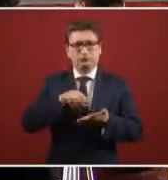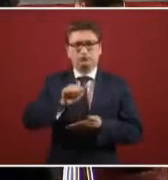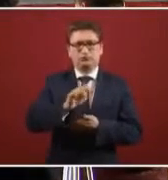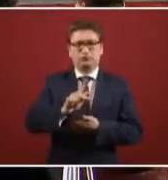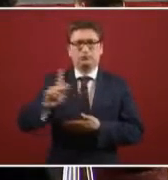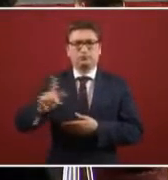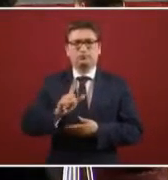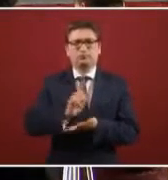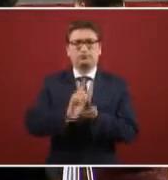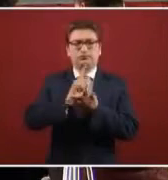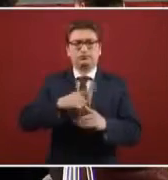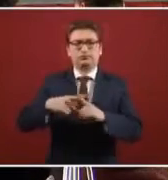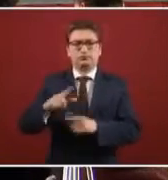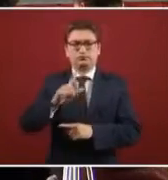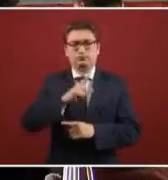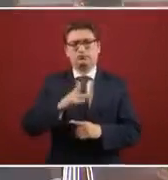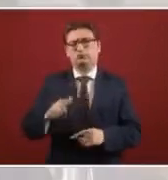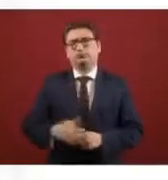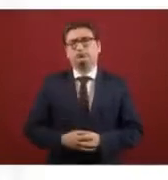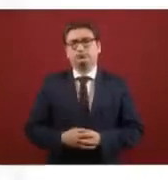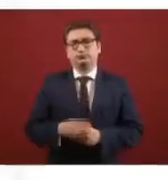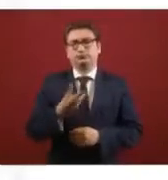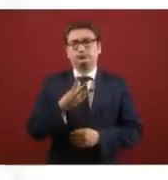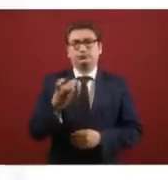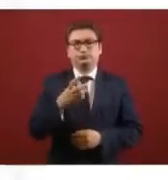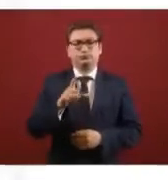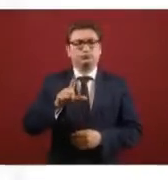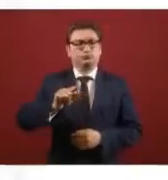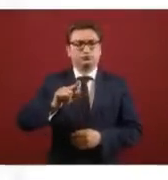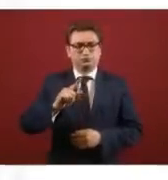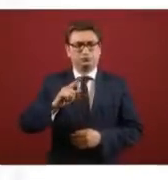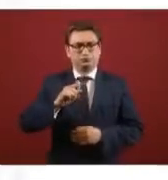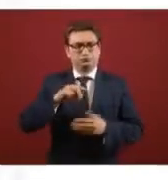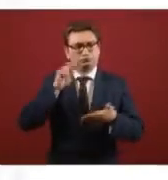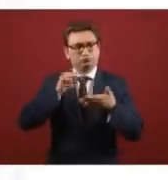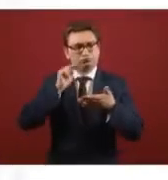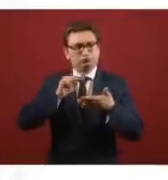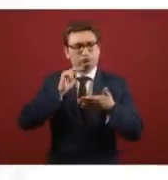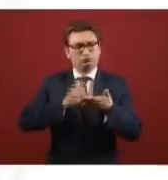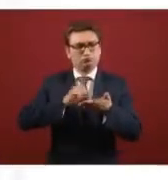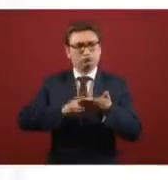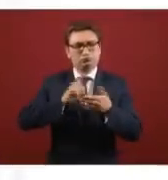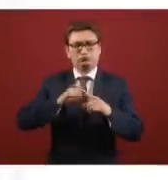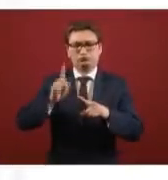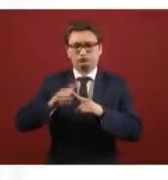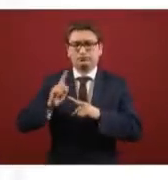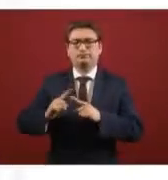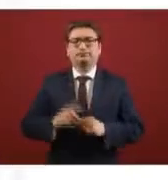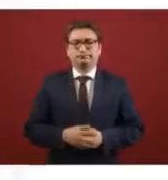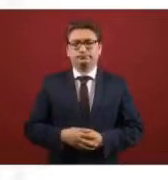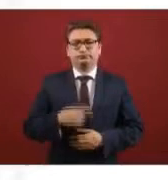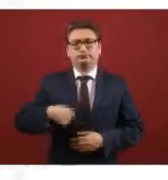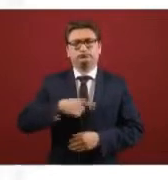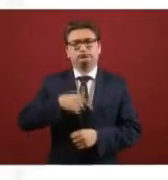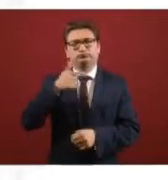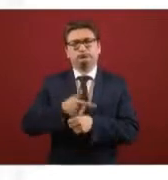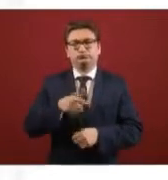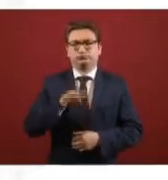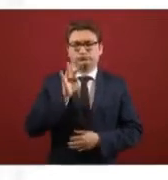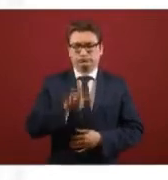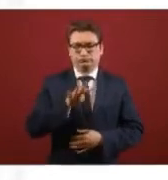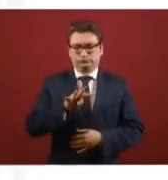L, liter per 370, liter price. visitas So of realizadas. 370 visits, Encontramos they found